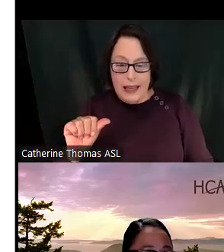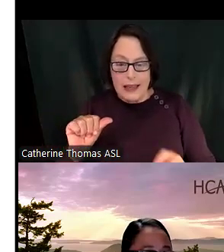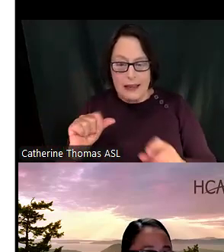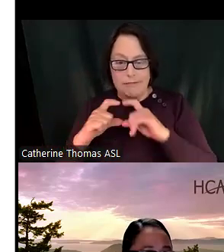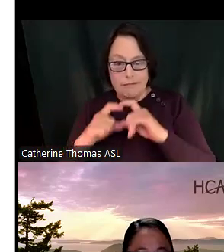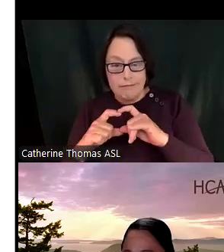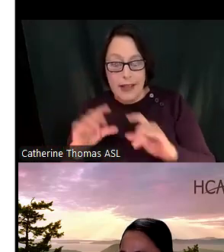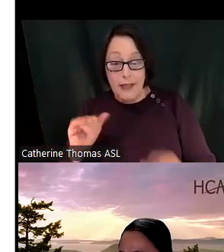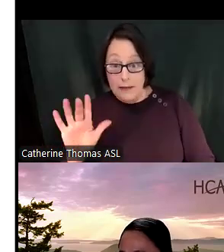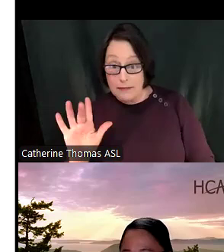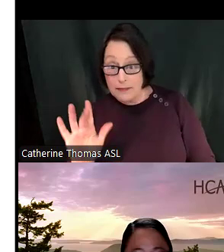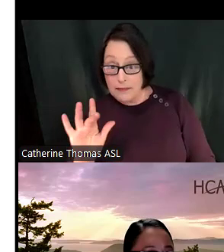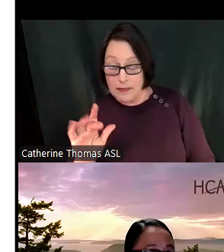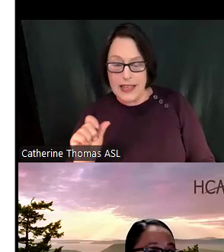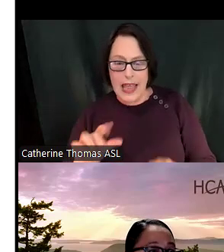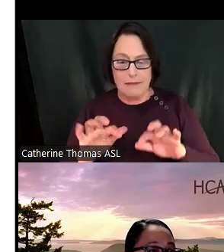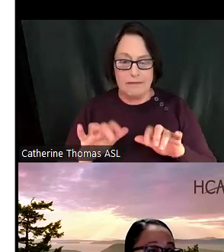there.